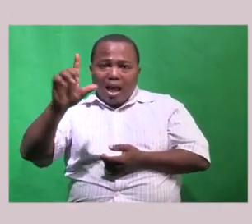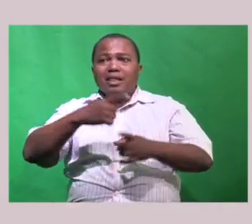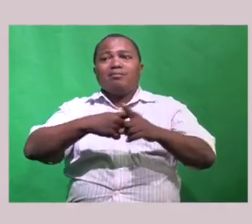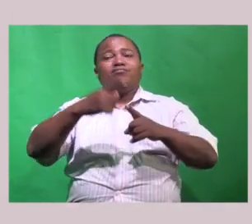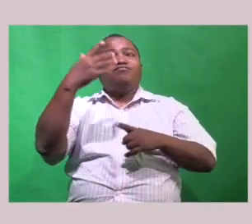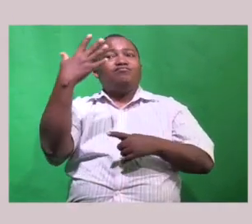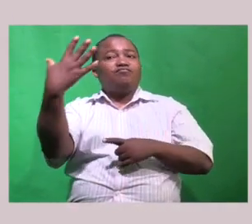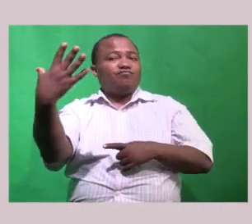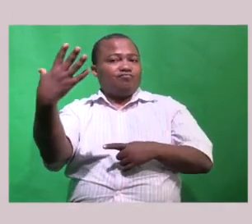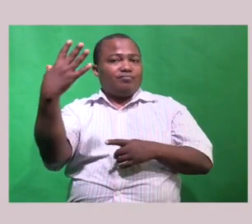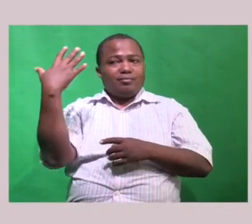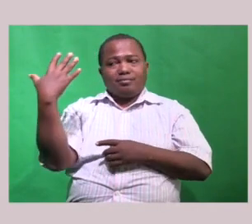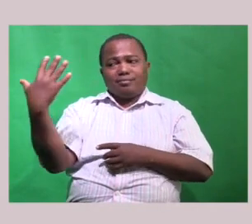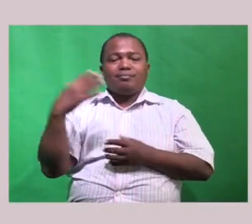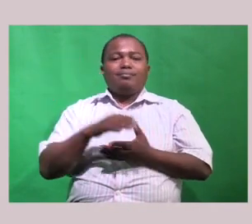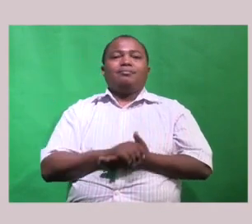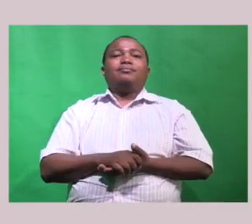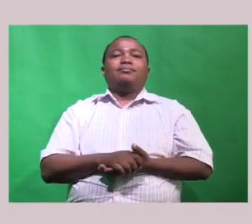And